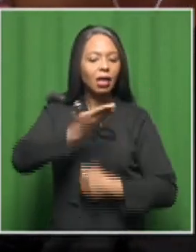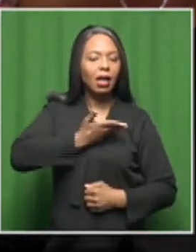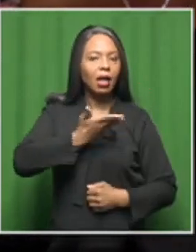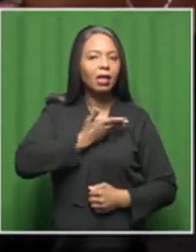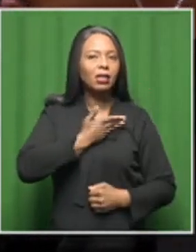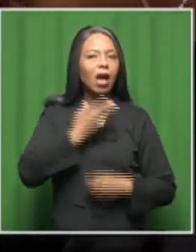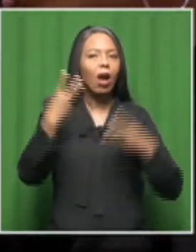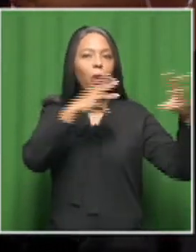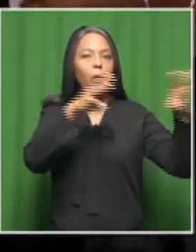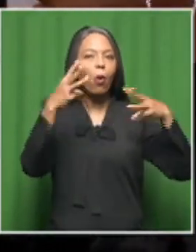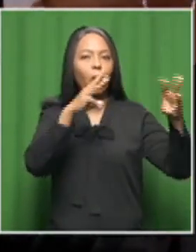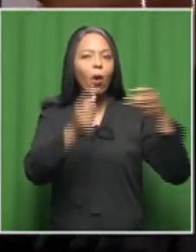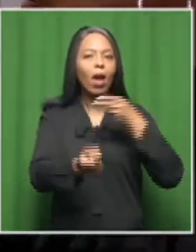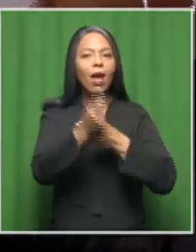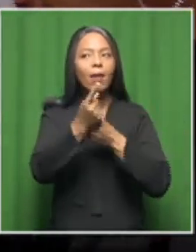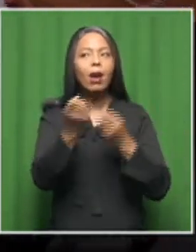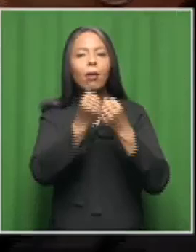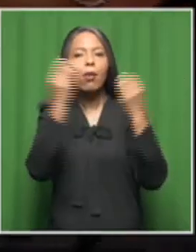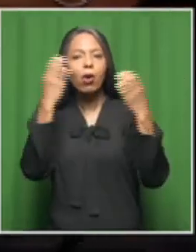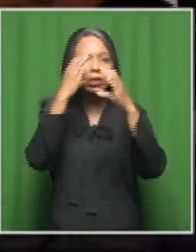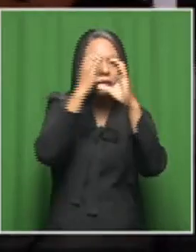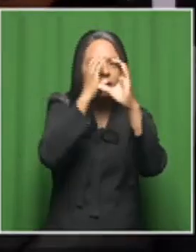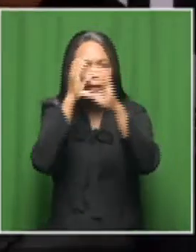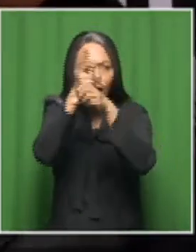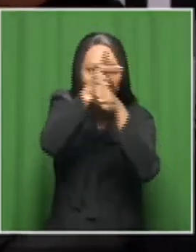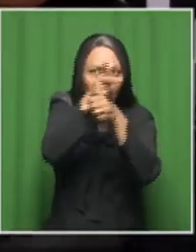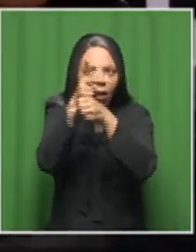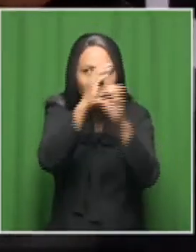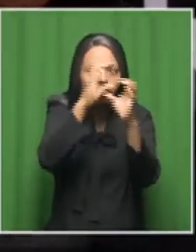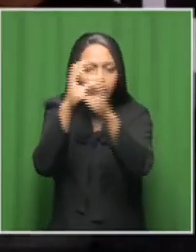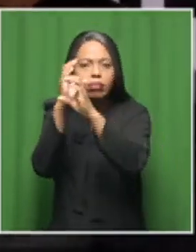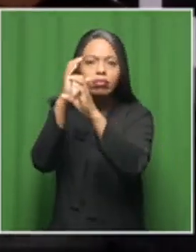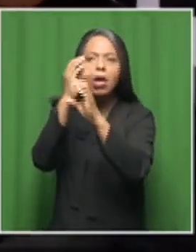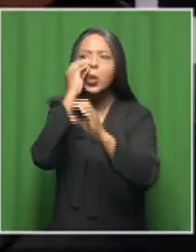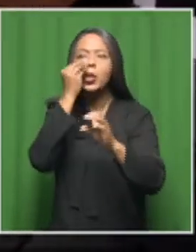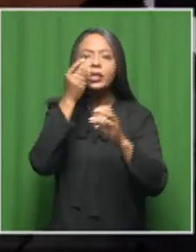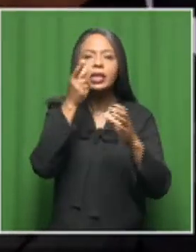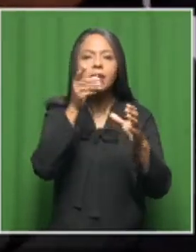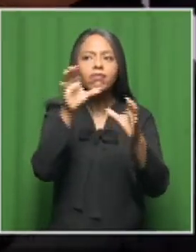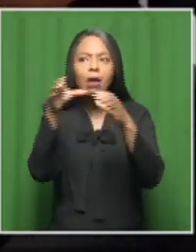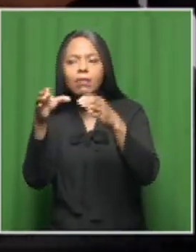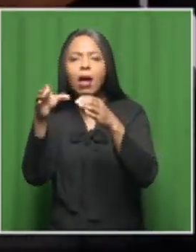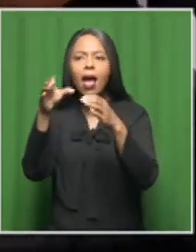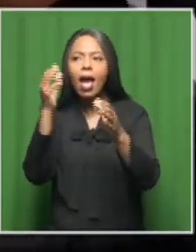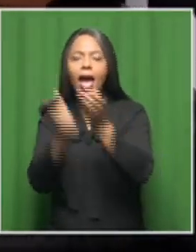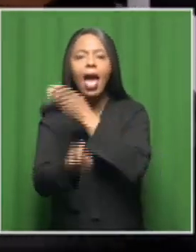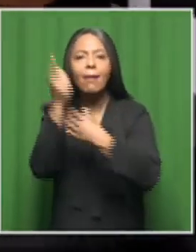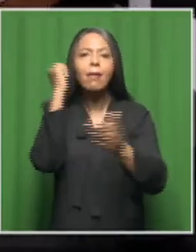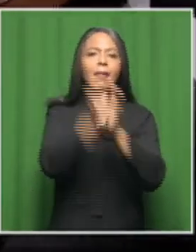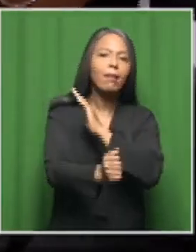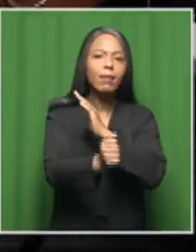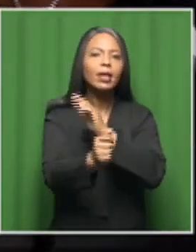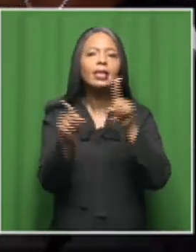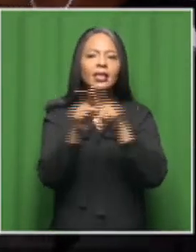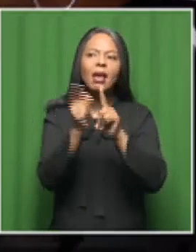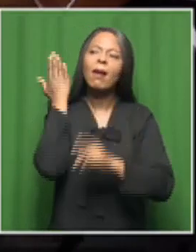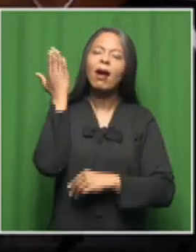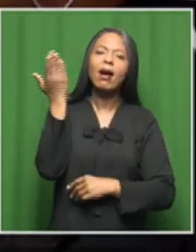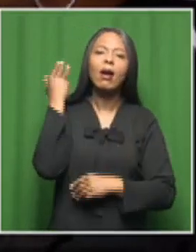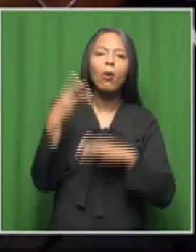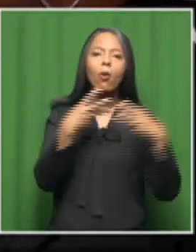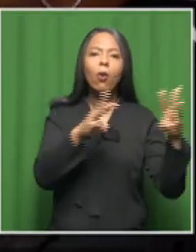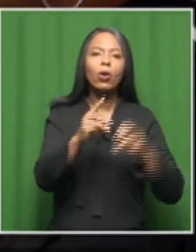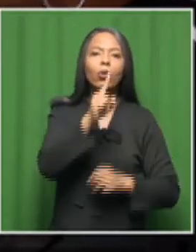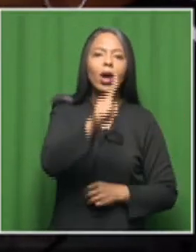looked at yesterday, more journalists killed than in any other conflict, including World Wars I, II, and many others.